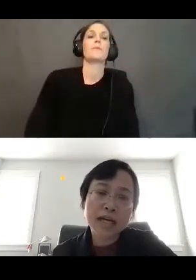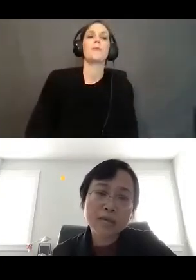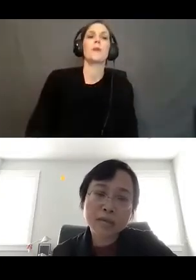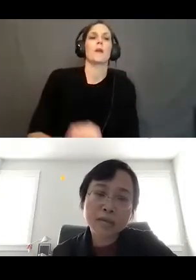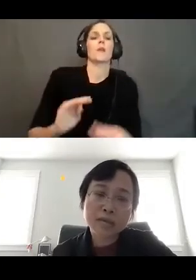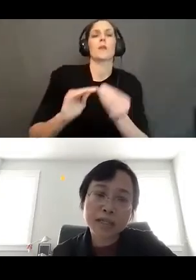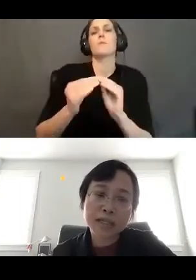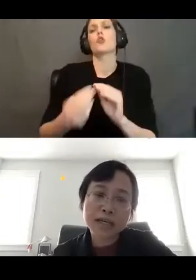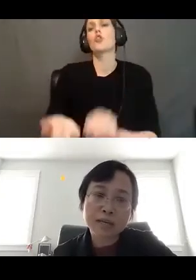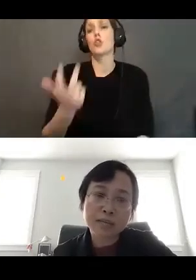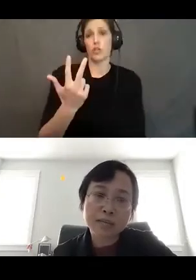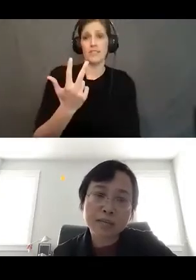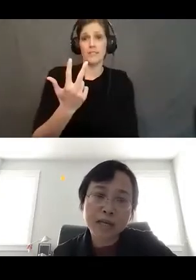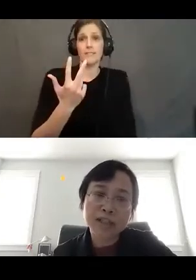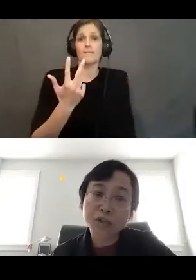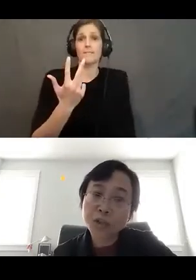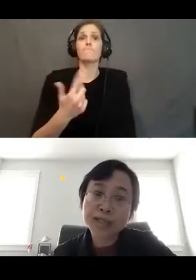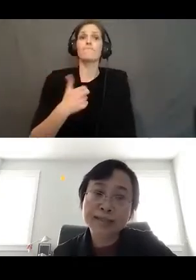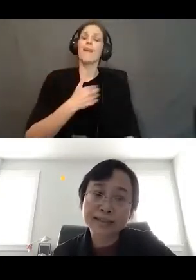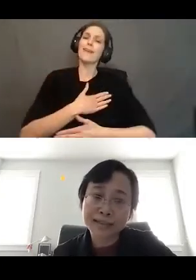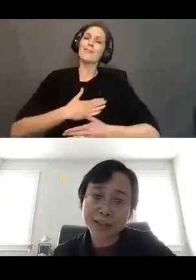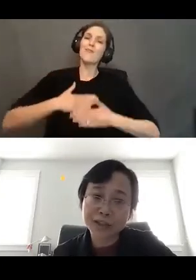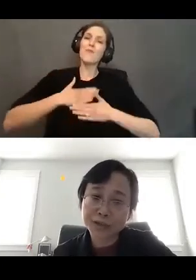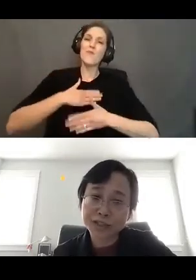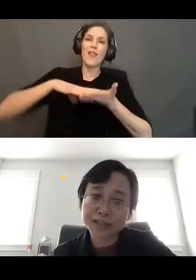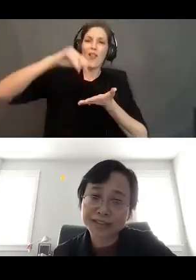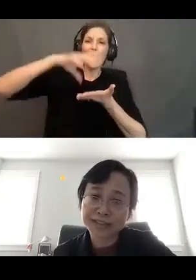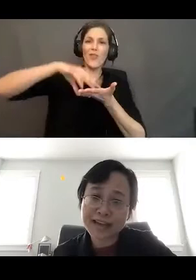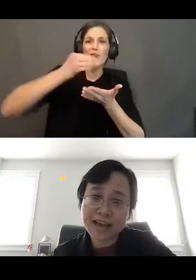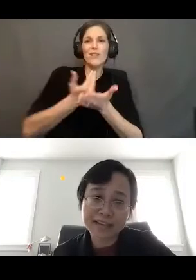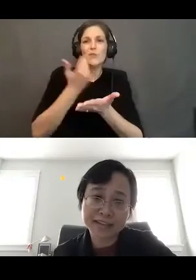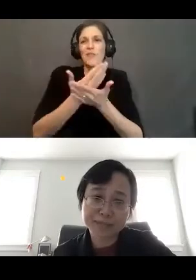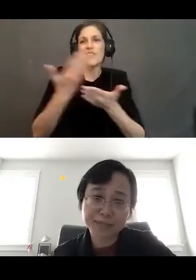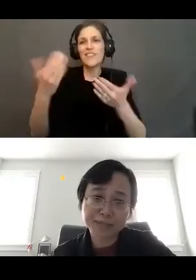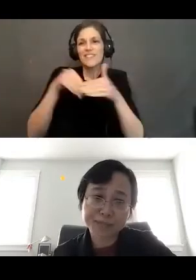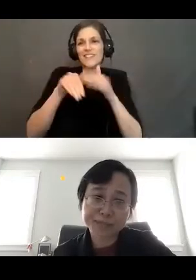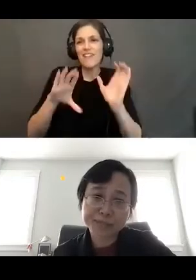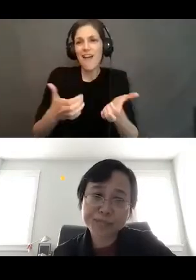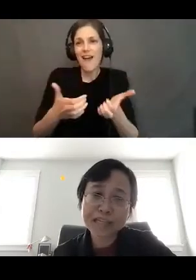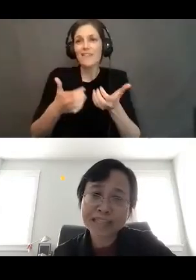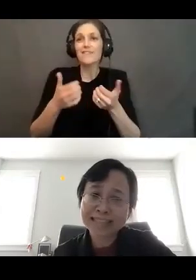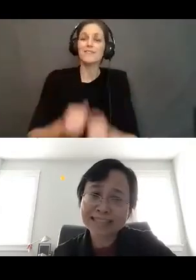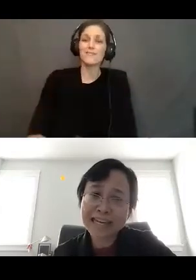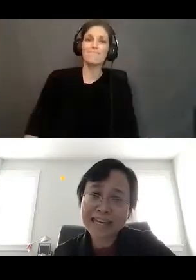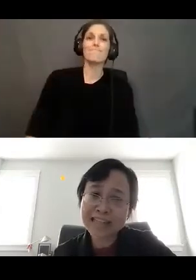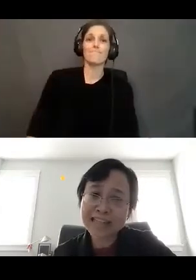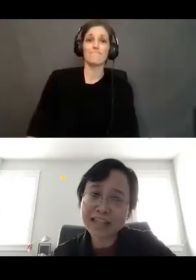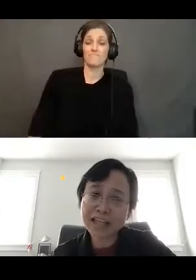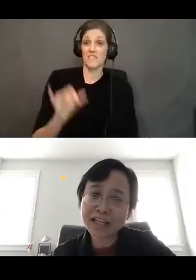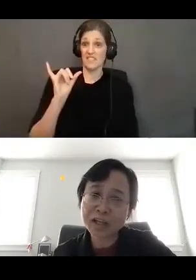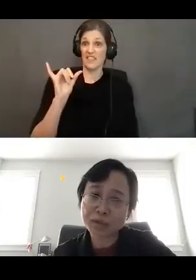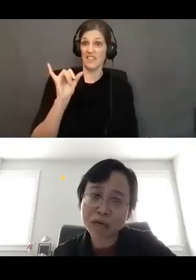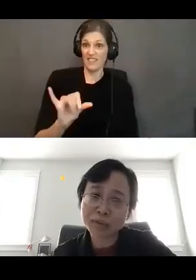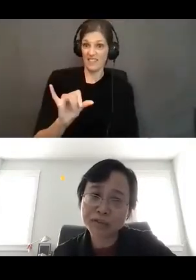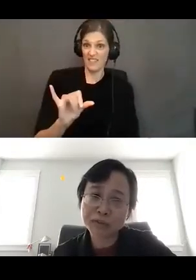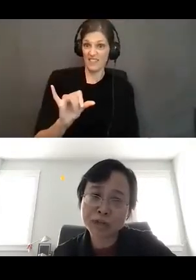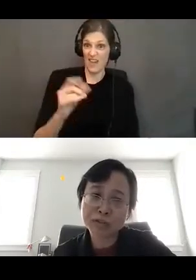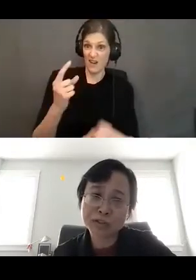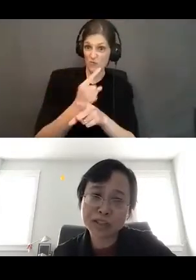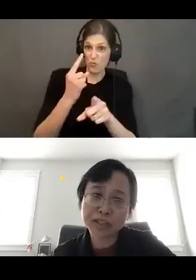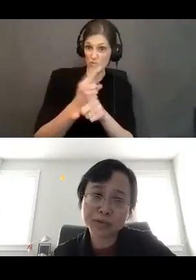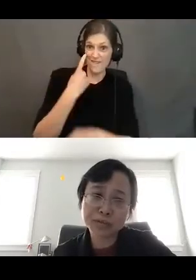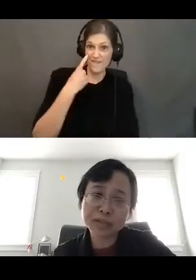Item number 3, I enjoy learning new things in class. Is that appropriate for